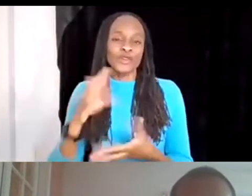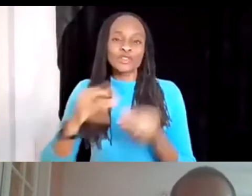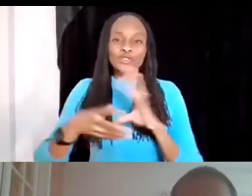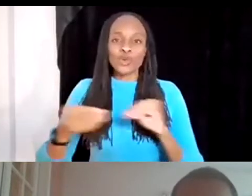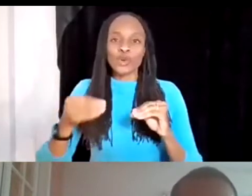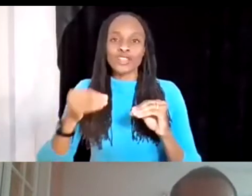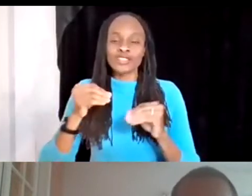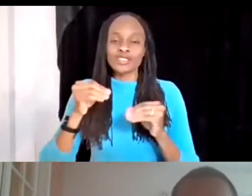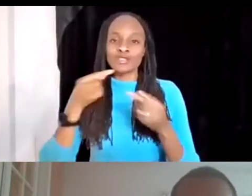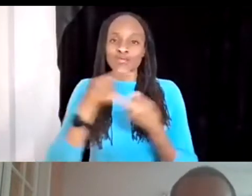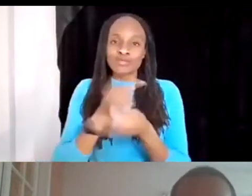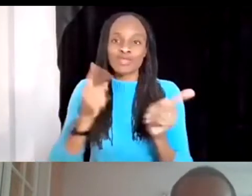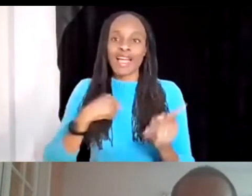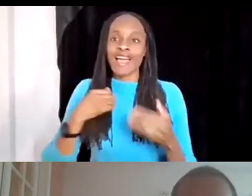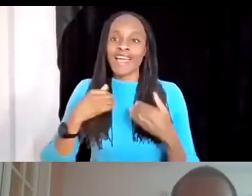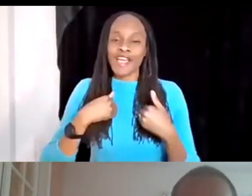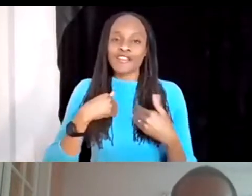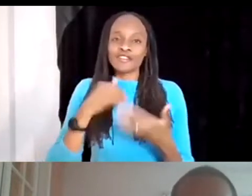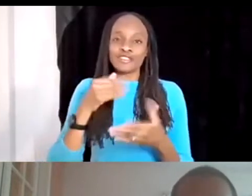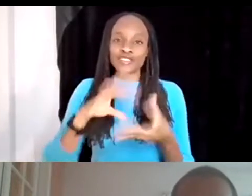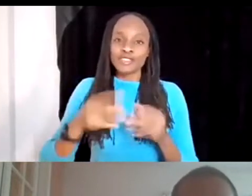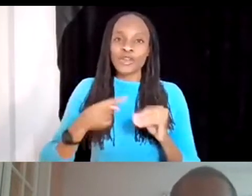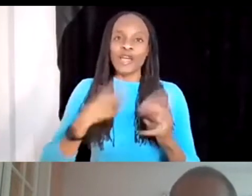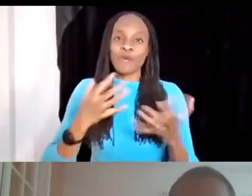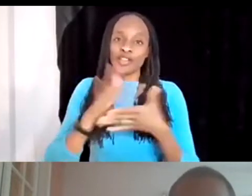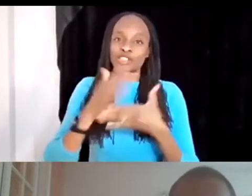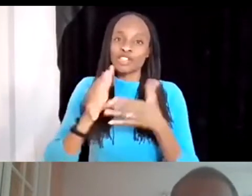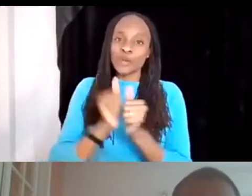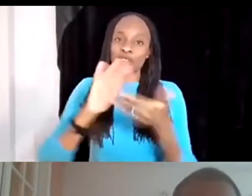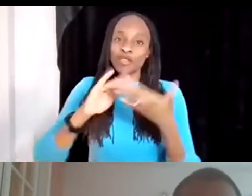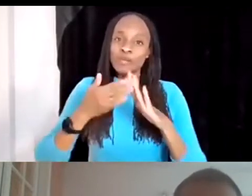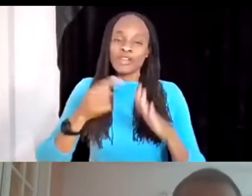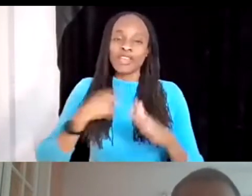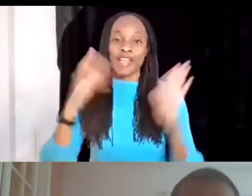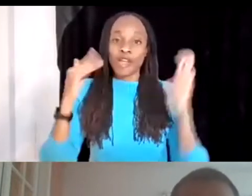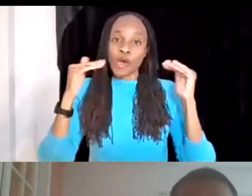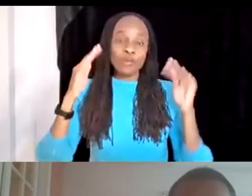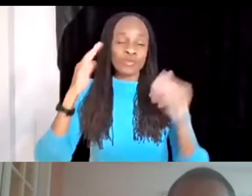you know, a story I want to tell within the community, and I hope we can all bring it to life.